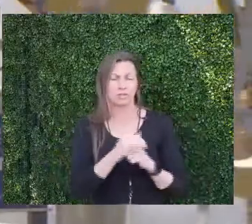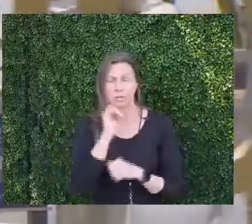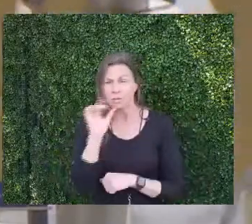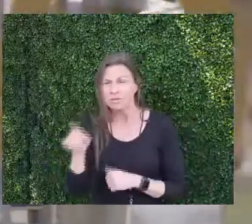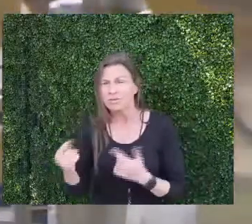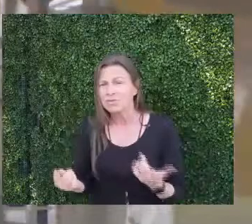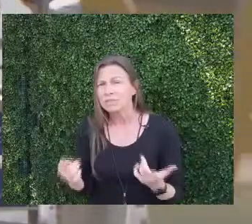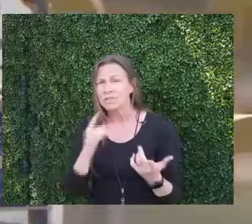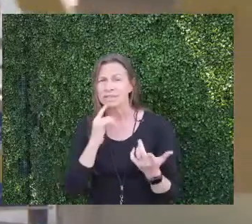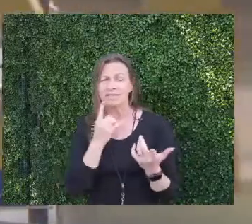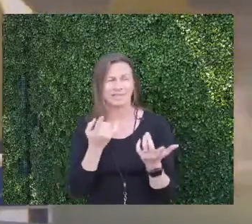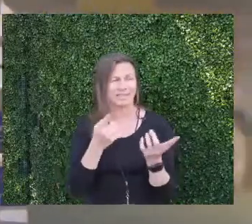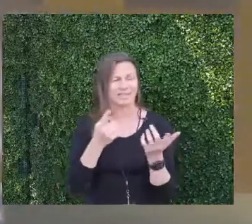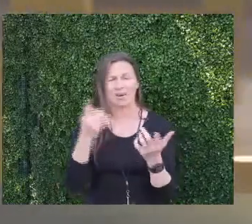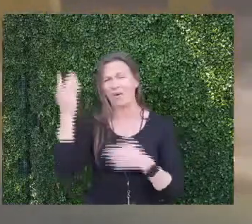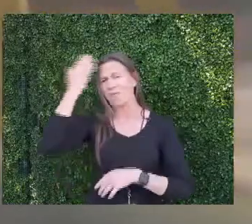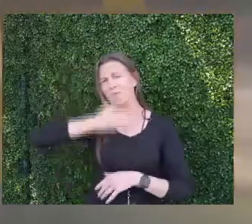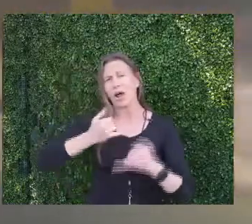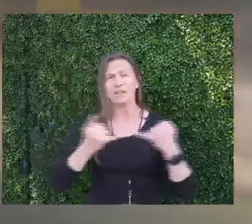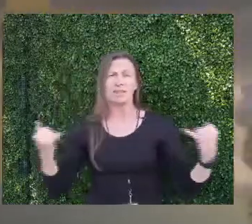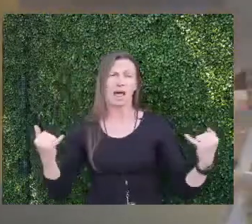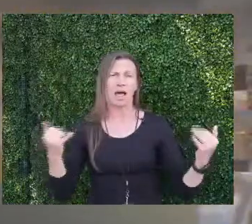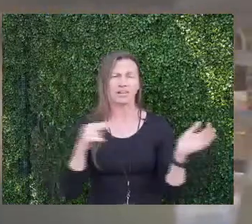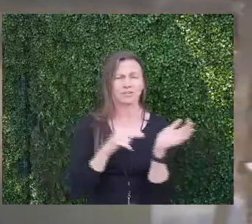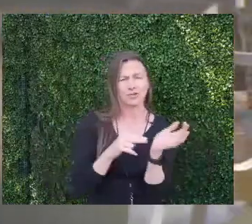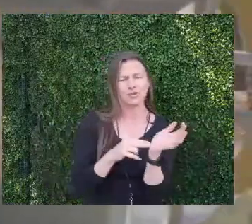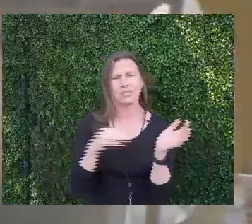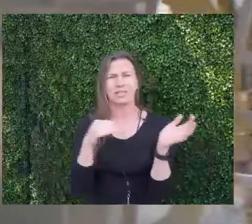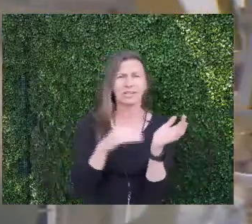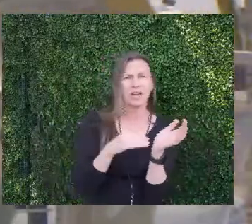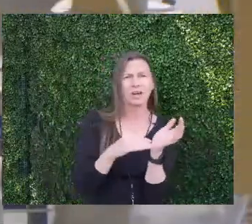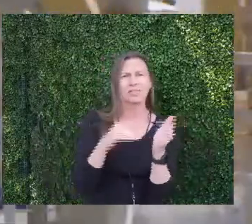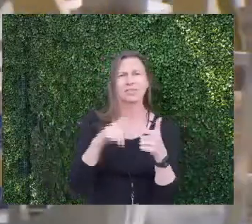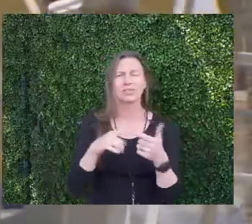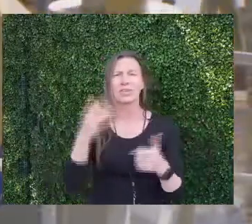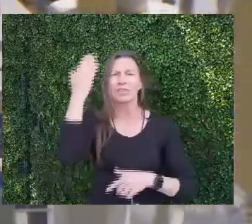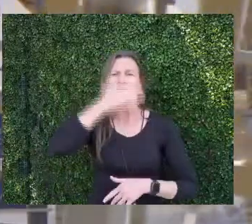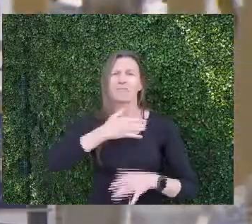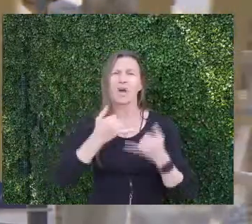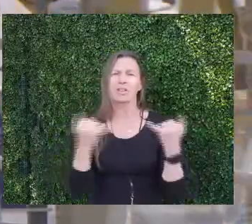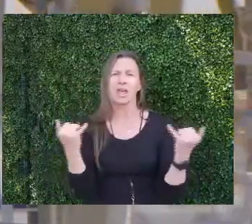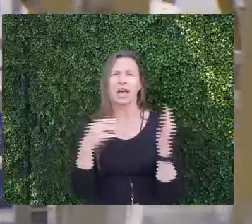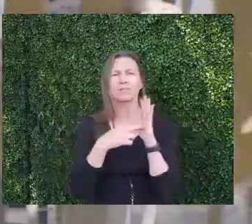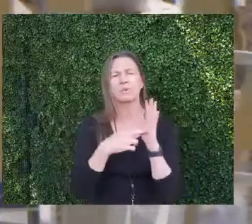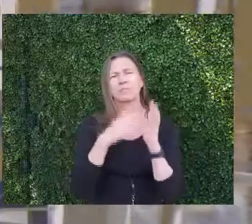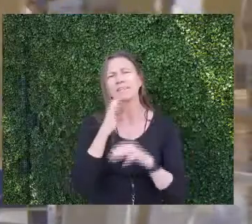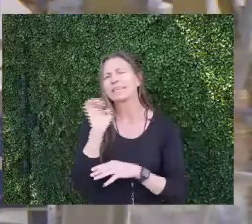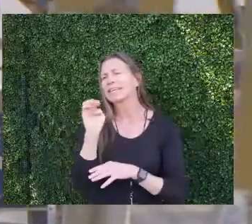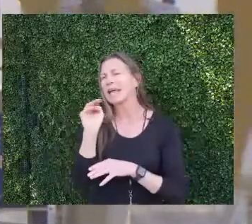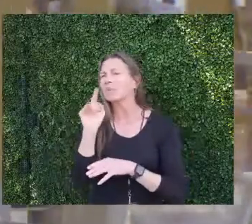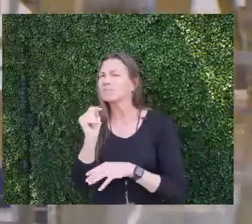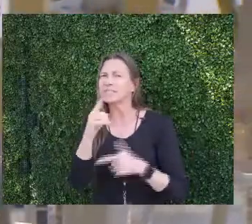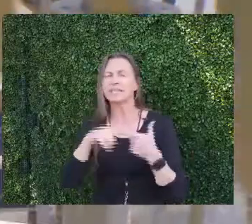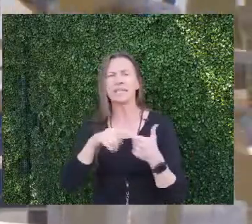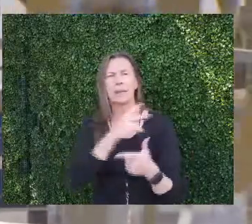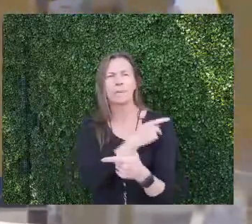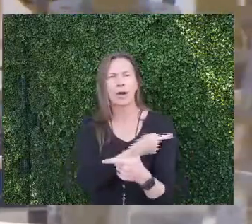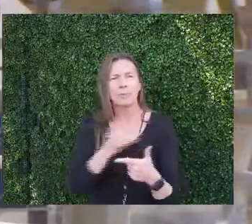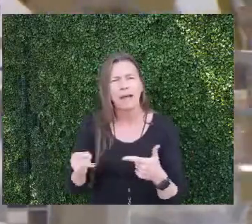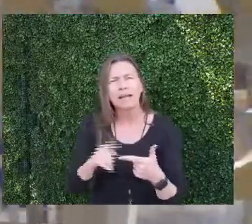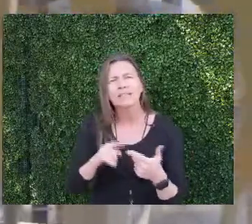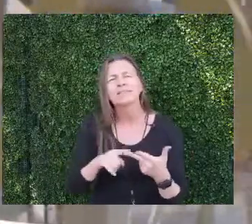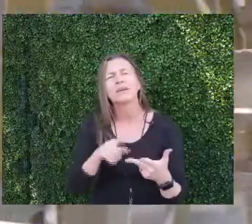frontline employees, nurses and doctors, but also our frontline employees, represented EMTs, paramedics, police and fire, sheriffs,